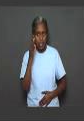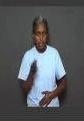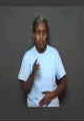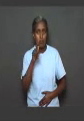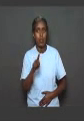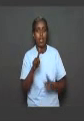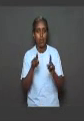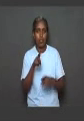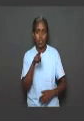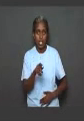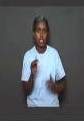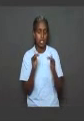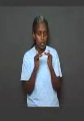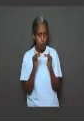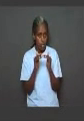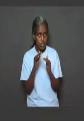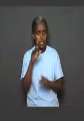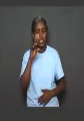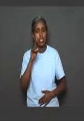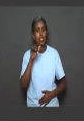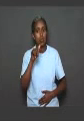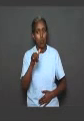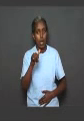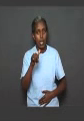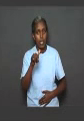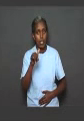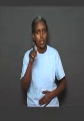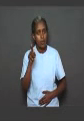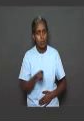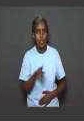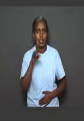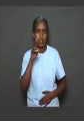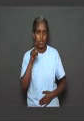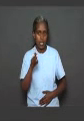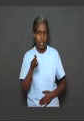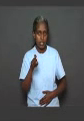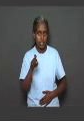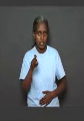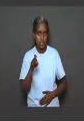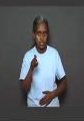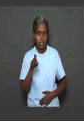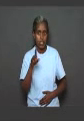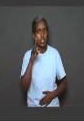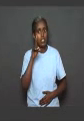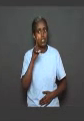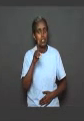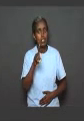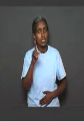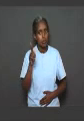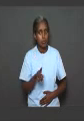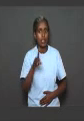x equals dy by dx d